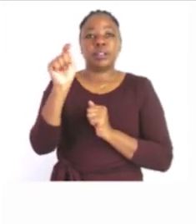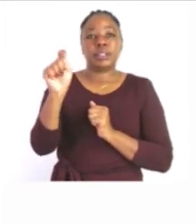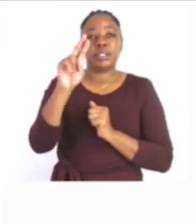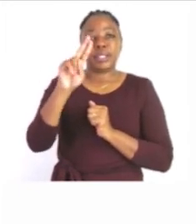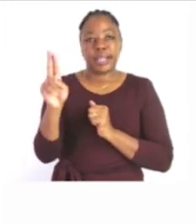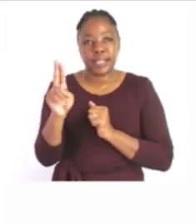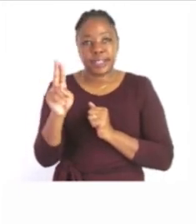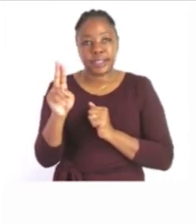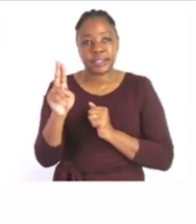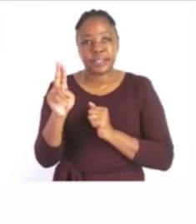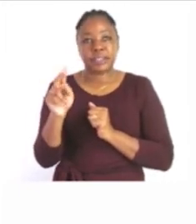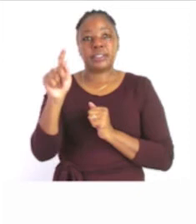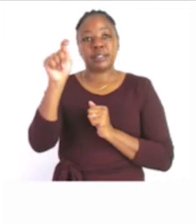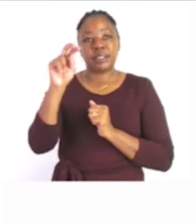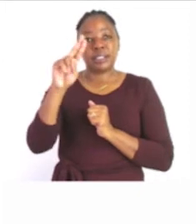Thumb,